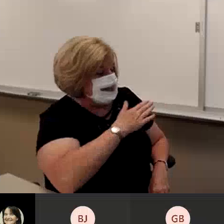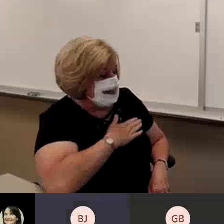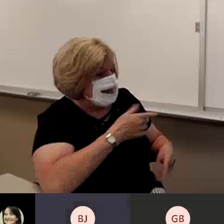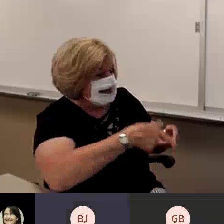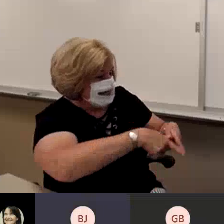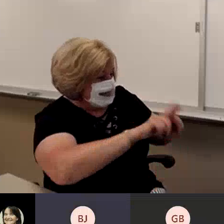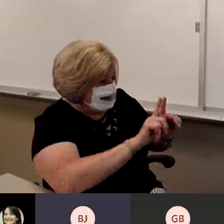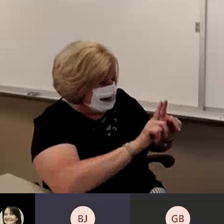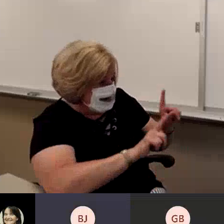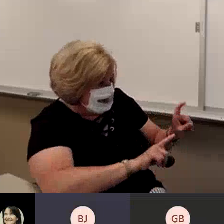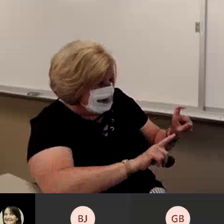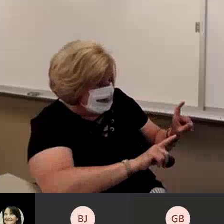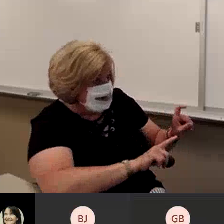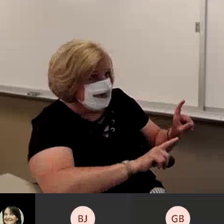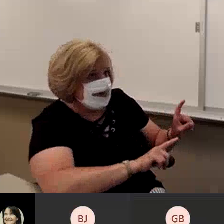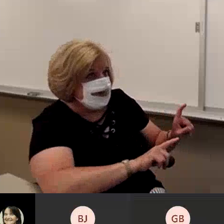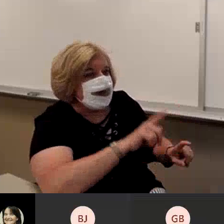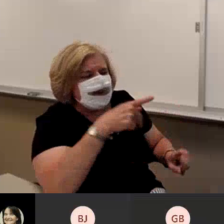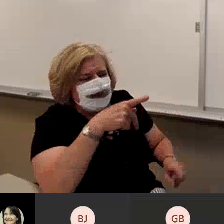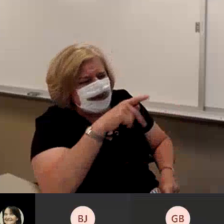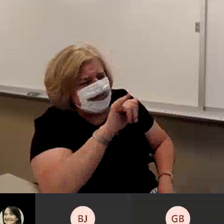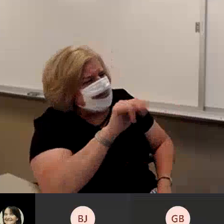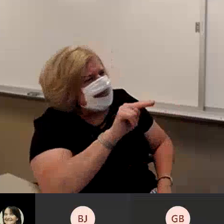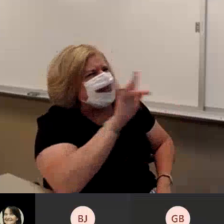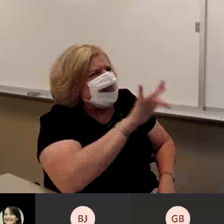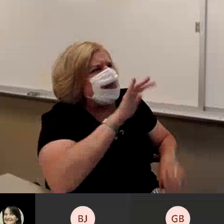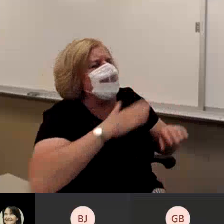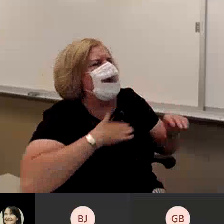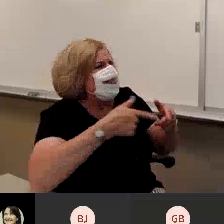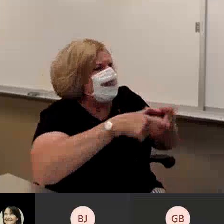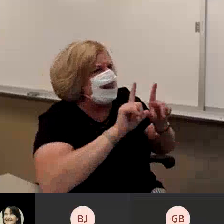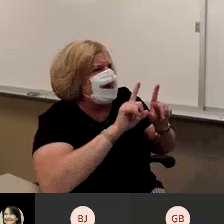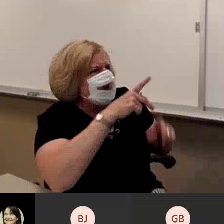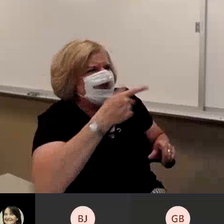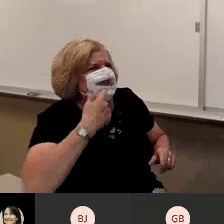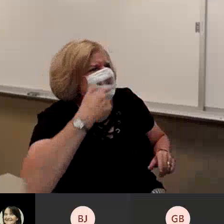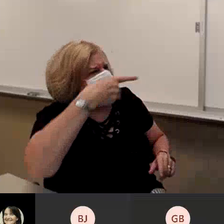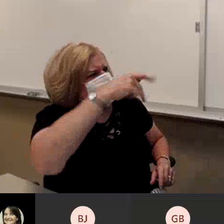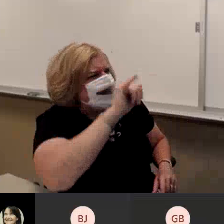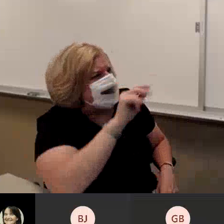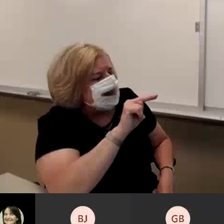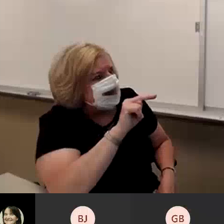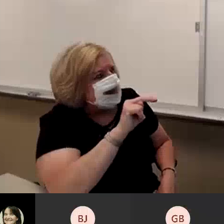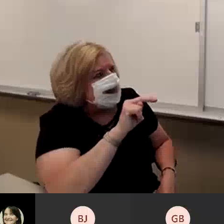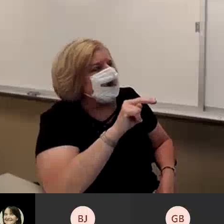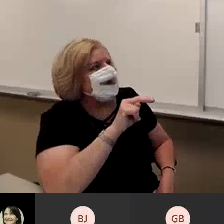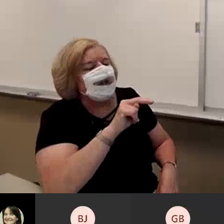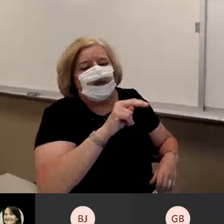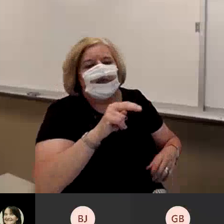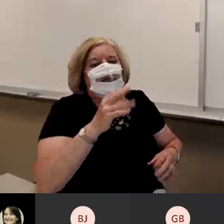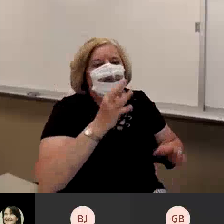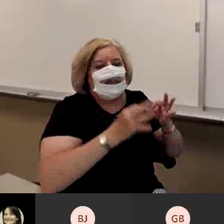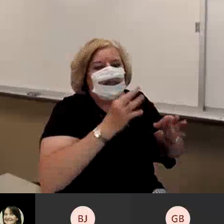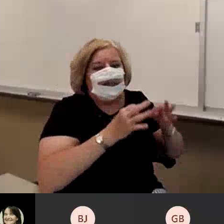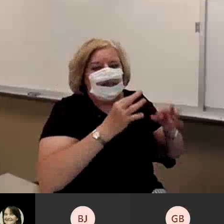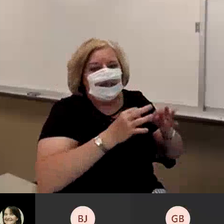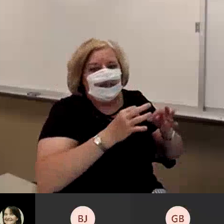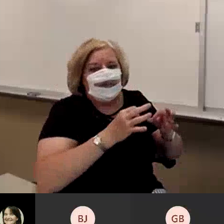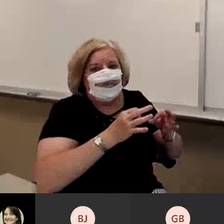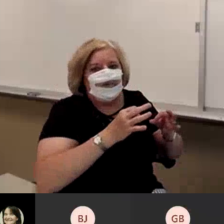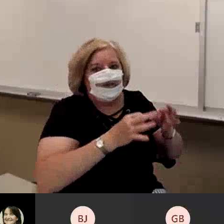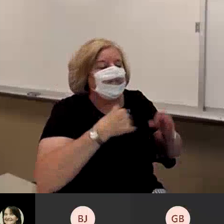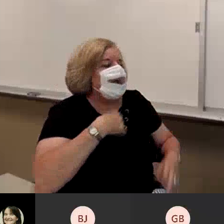Because if you pin, so if I don't know how many of you guys are in the 9 grid or not, but if you look over, so if I